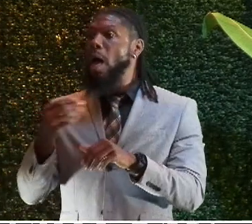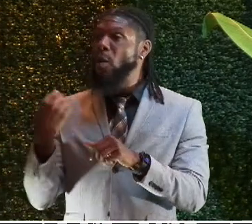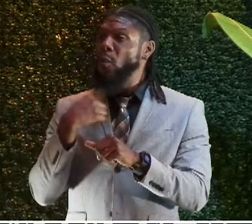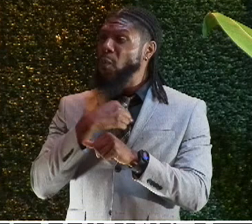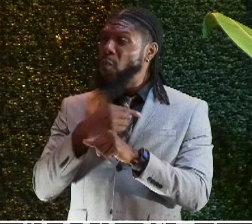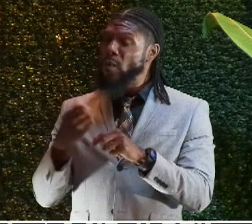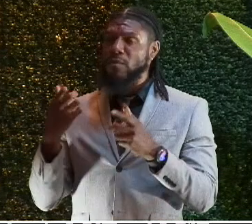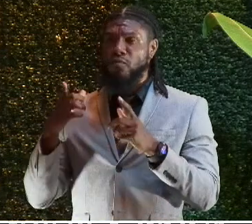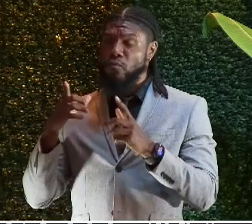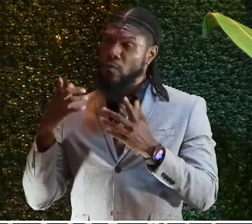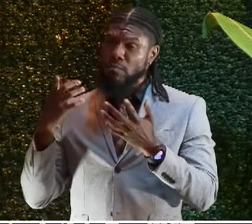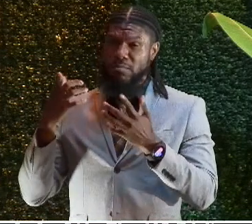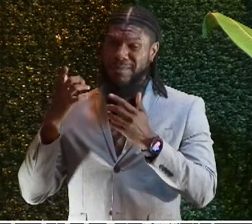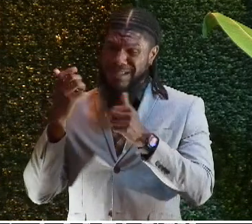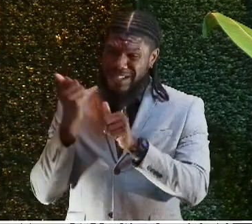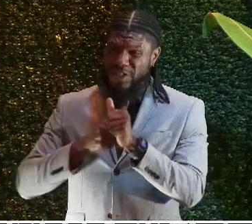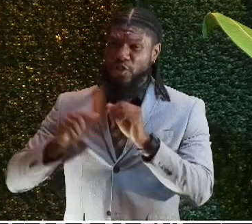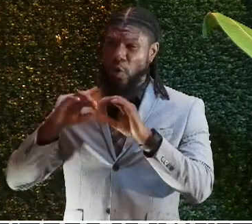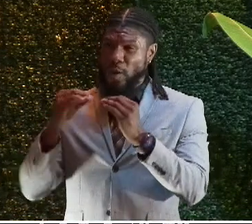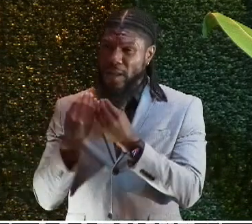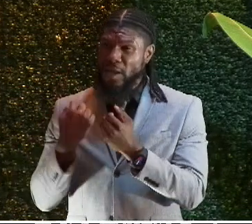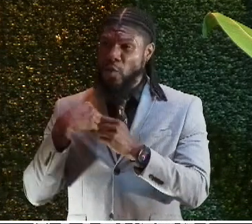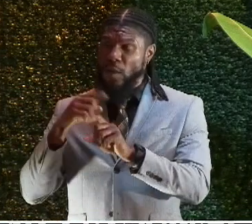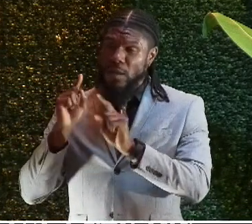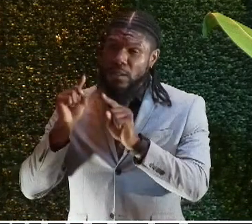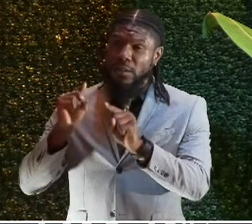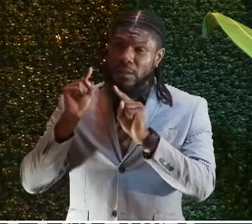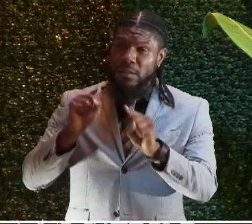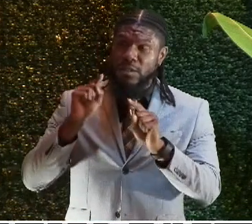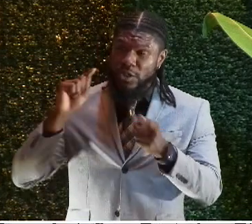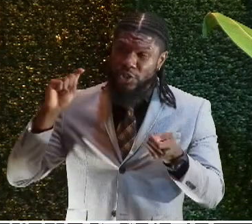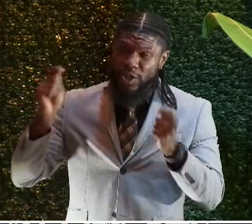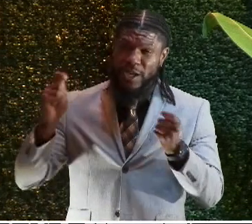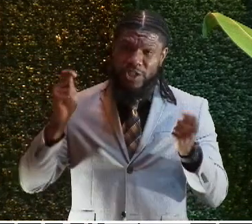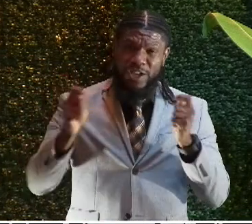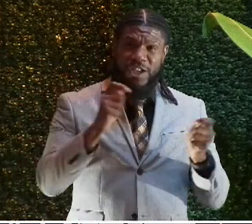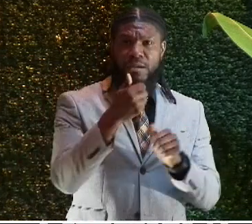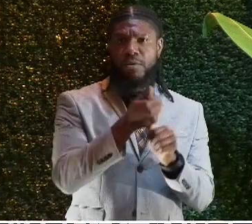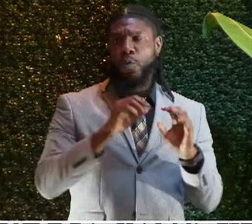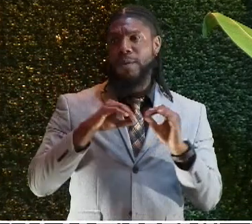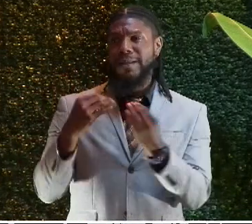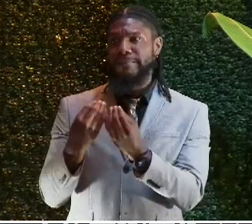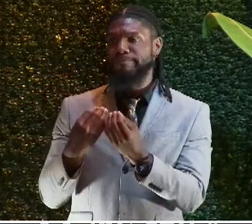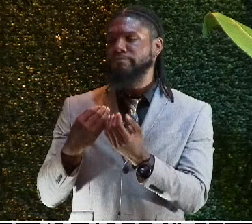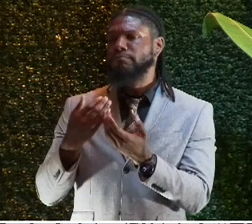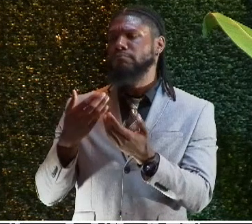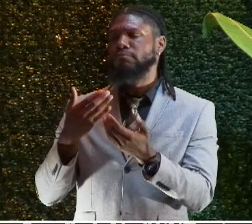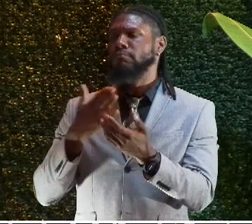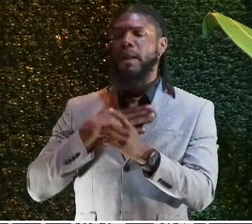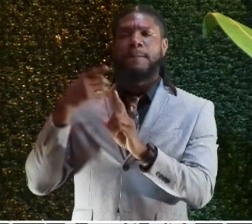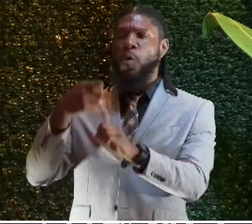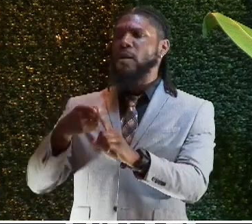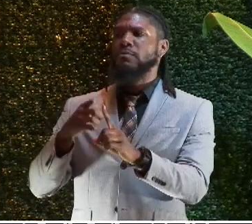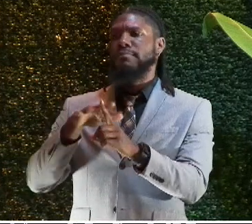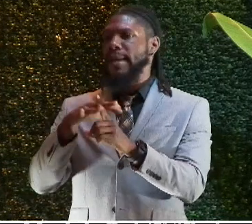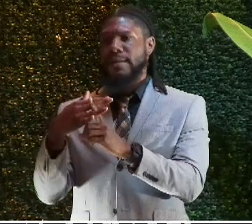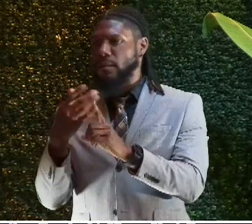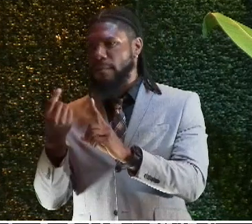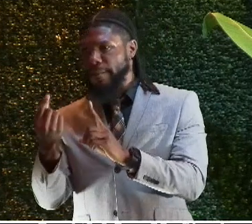organizations. I say this to say and make context for. How many of